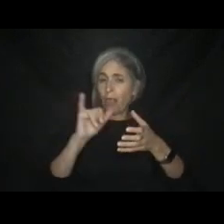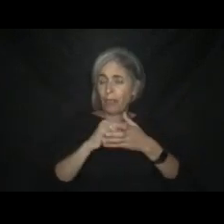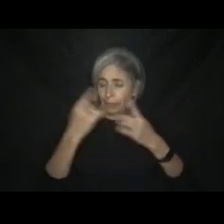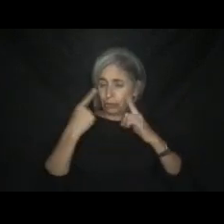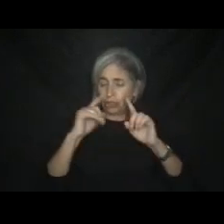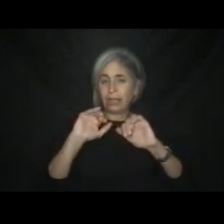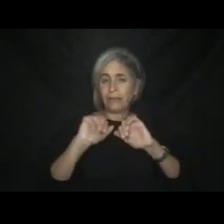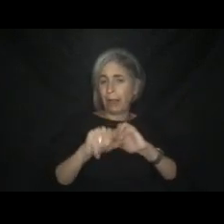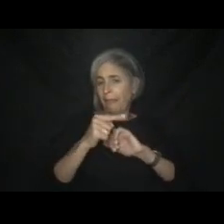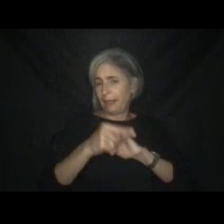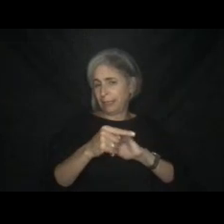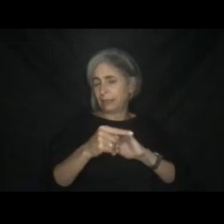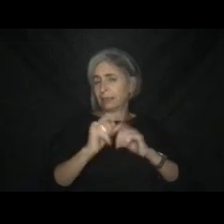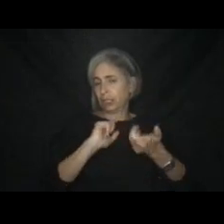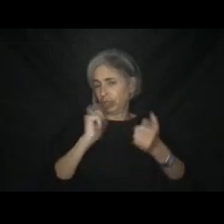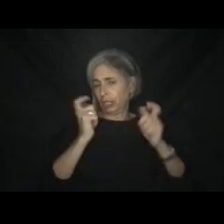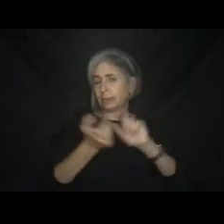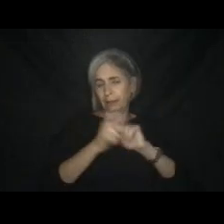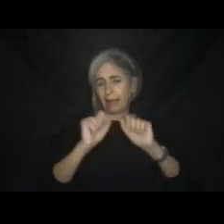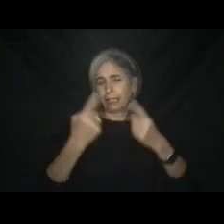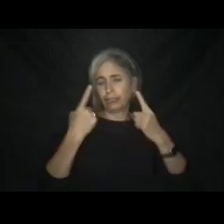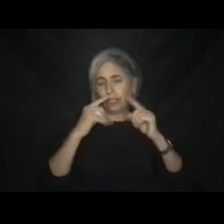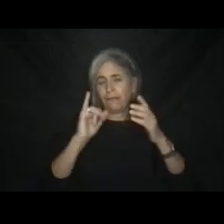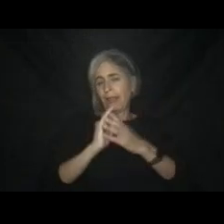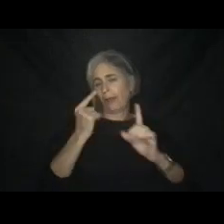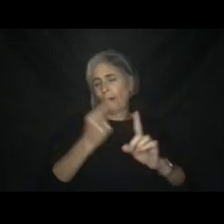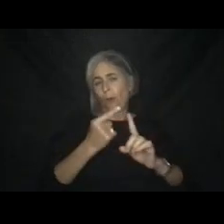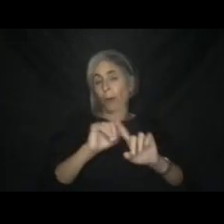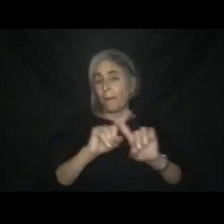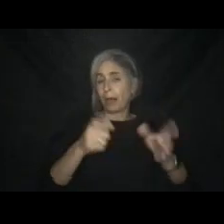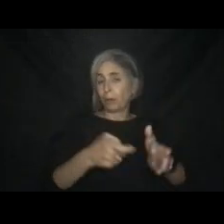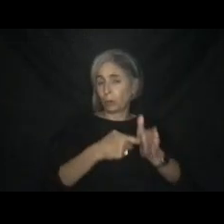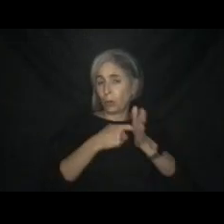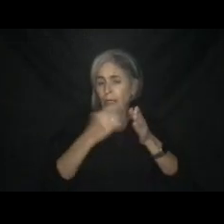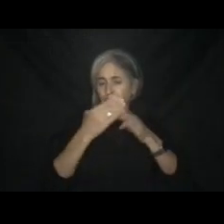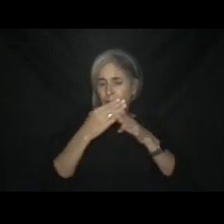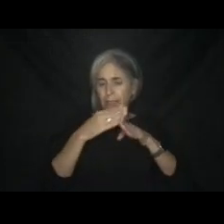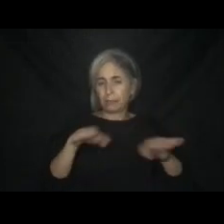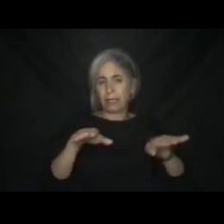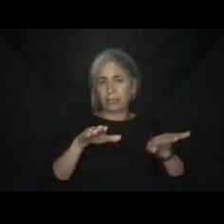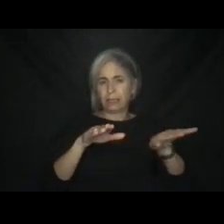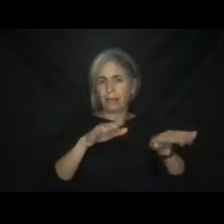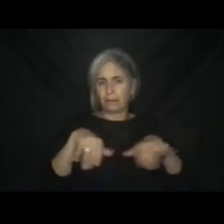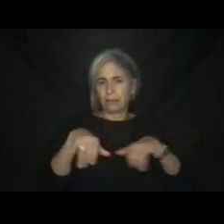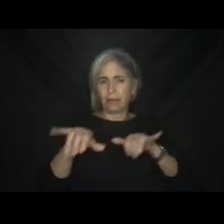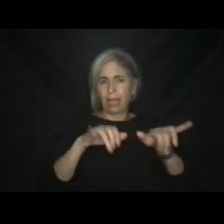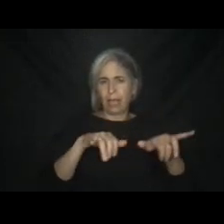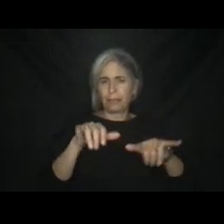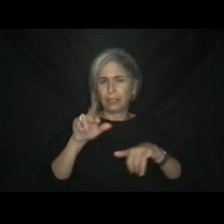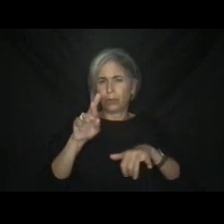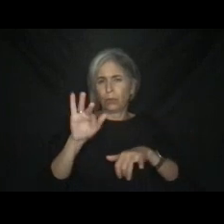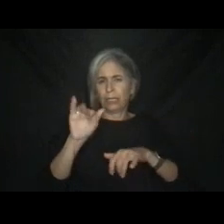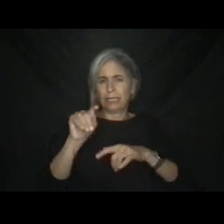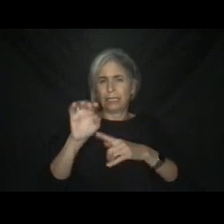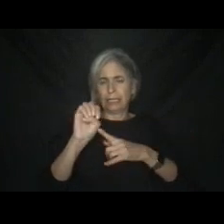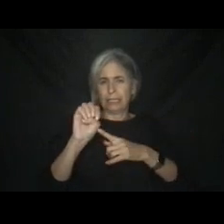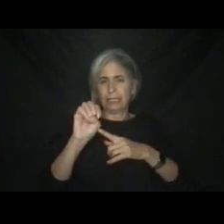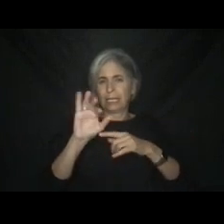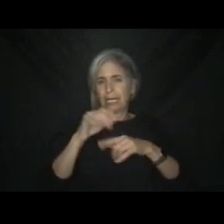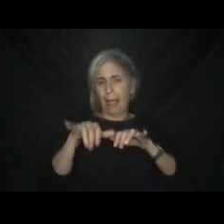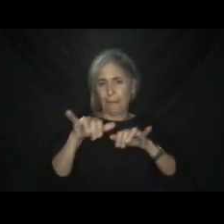this particular adjustment. However, it does require a split of Renaissance Commons, specifically that portion of the neighborhood found to the